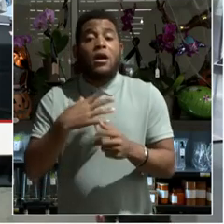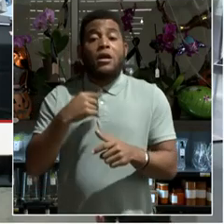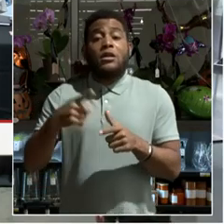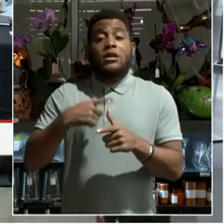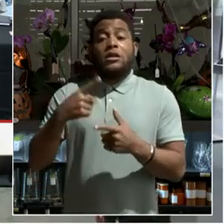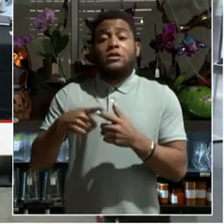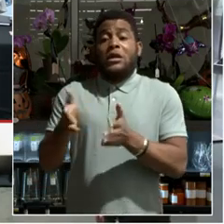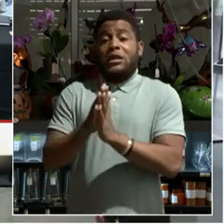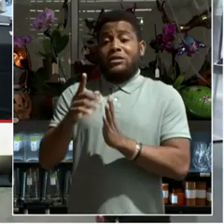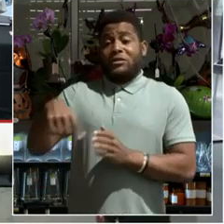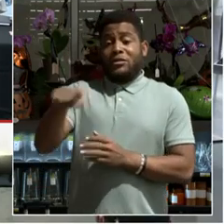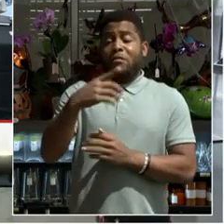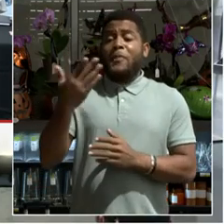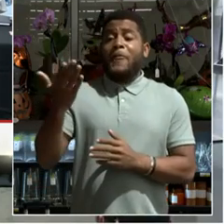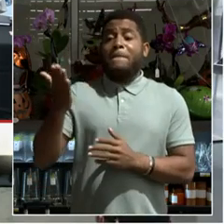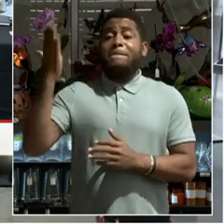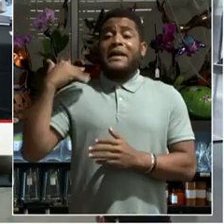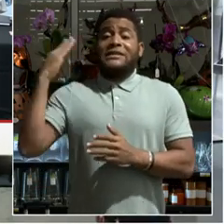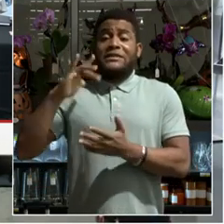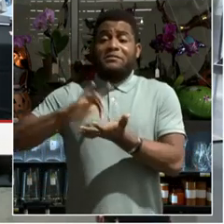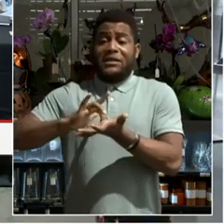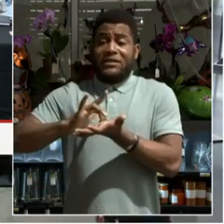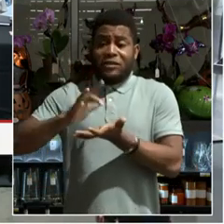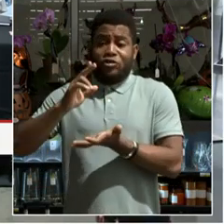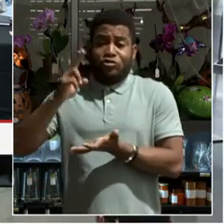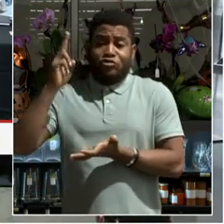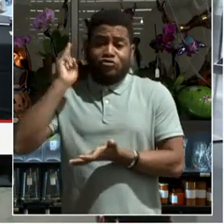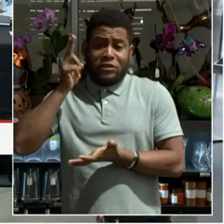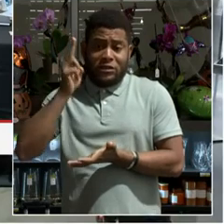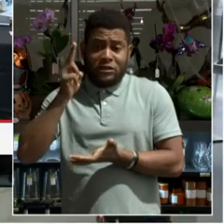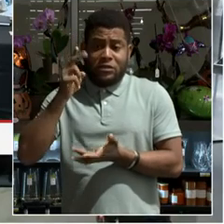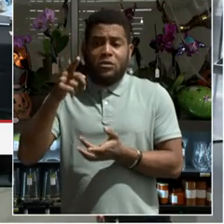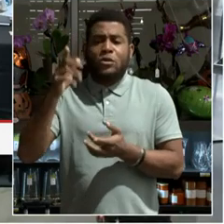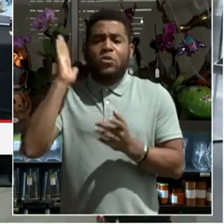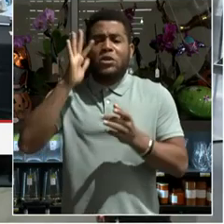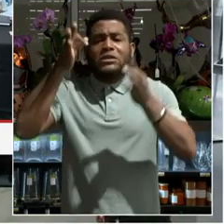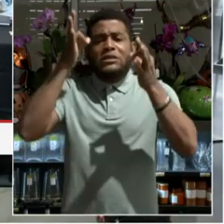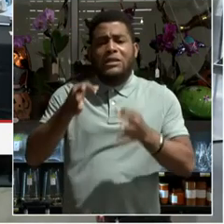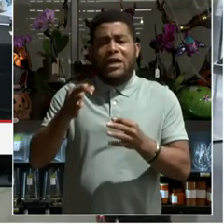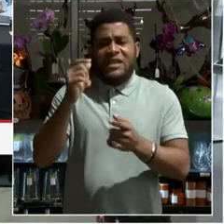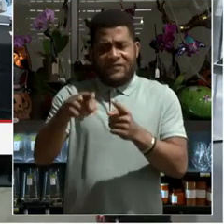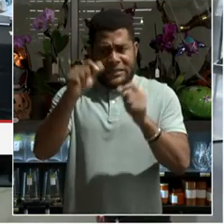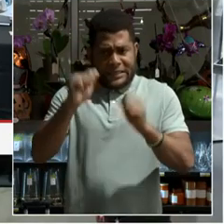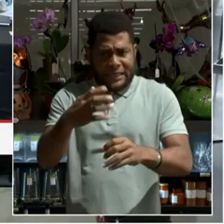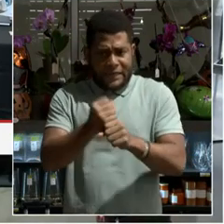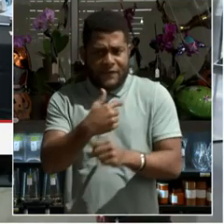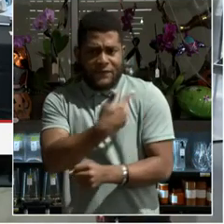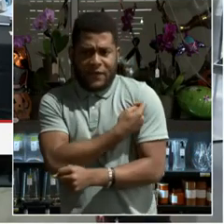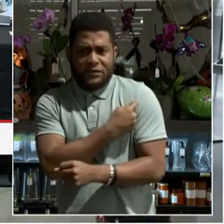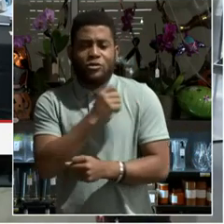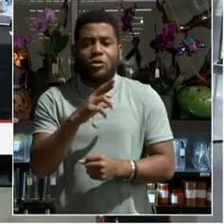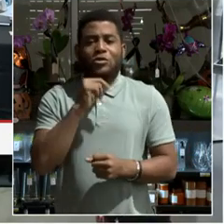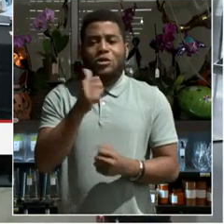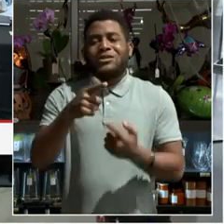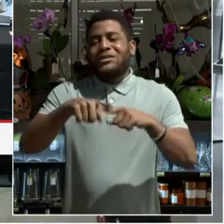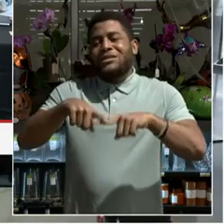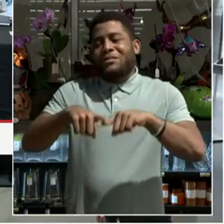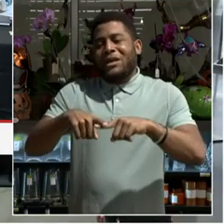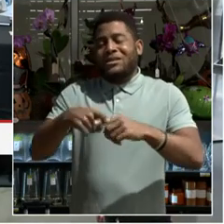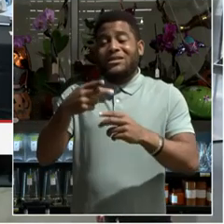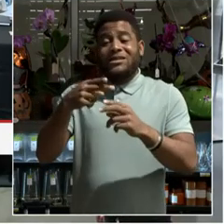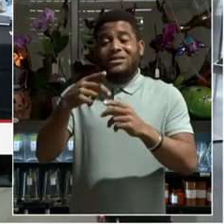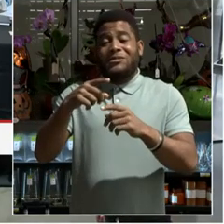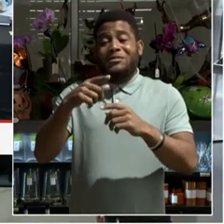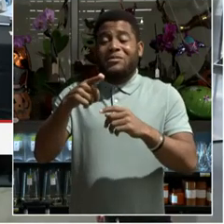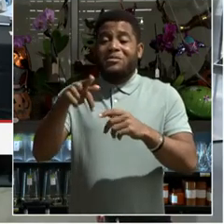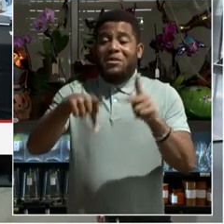medical history to determine your eligibility for the vaccine. We rely on people to be truthful, what's called self-attestation. We